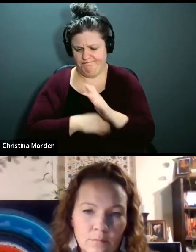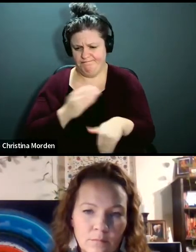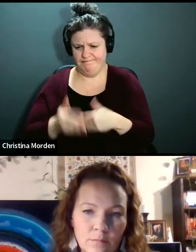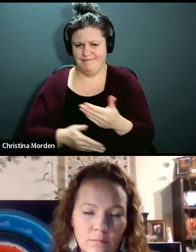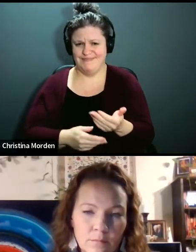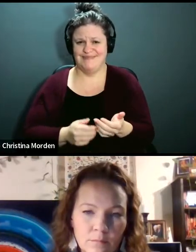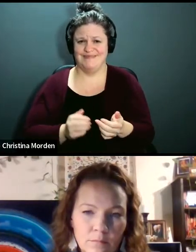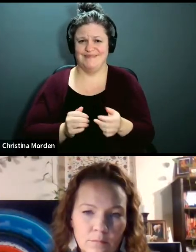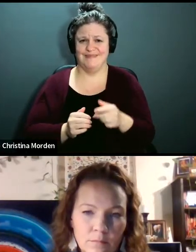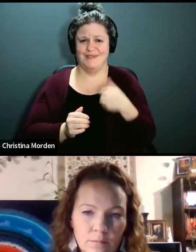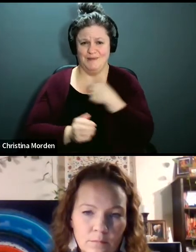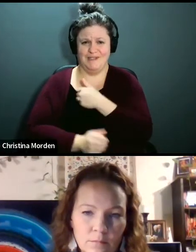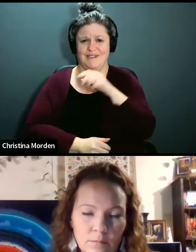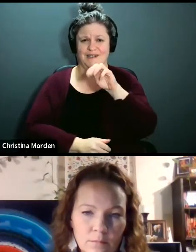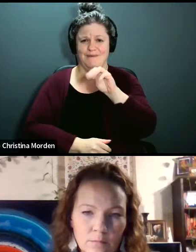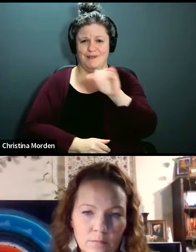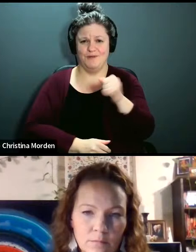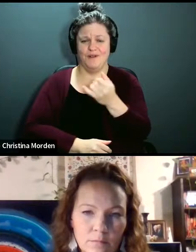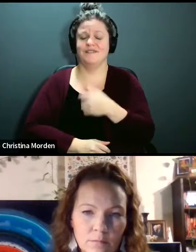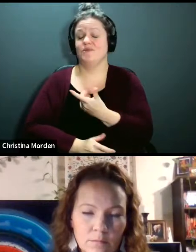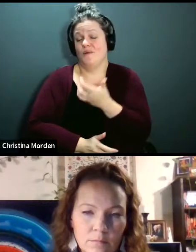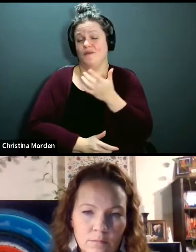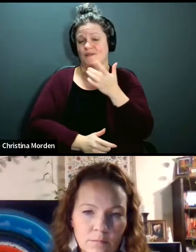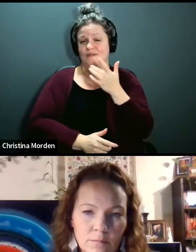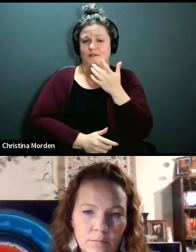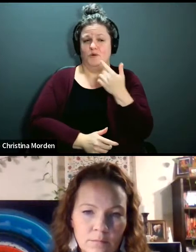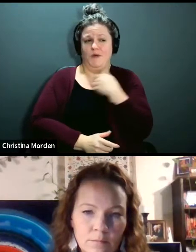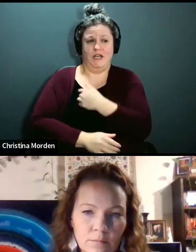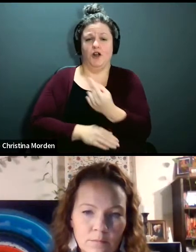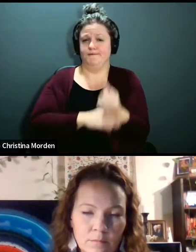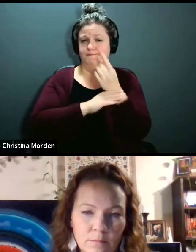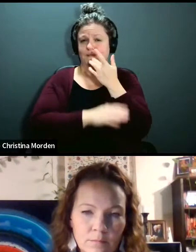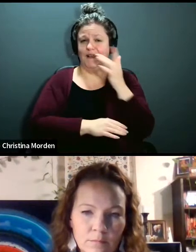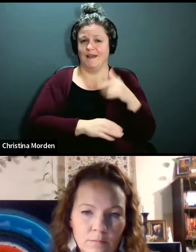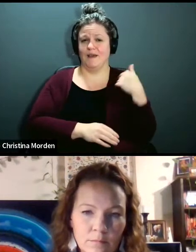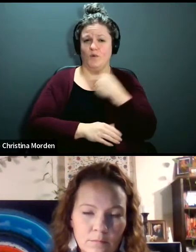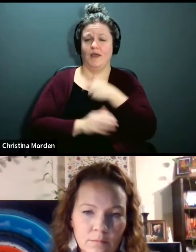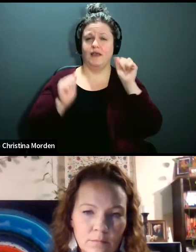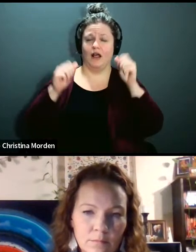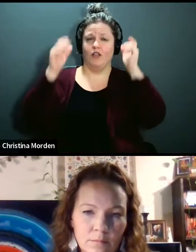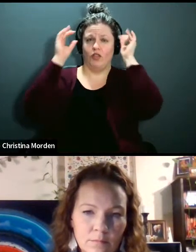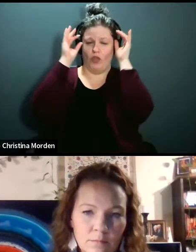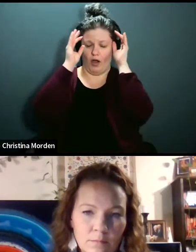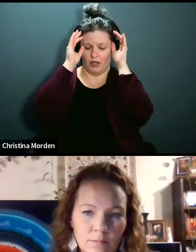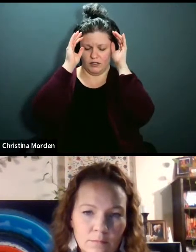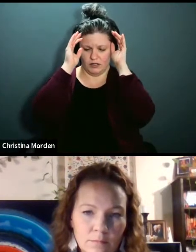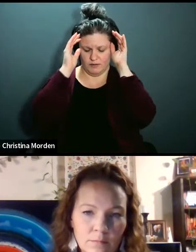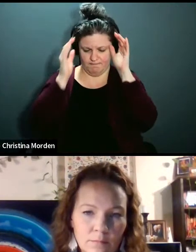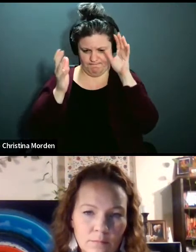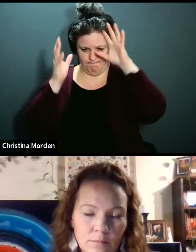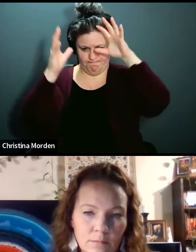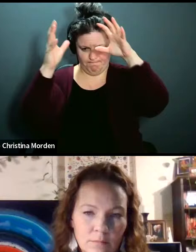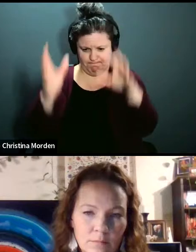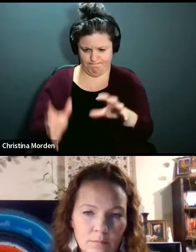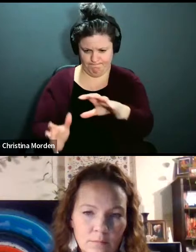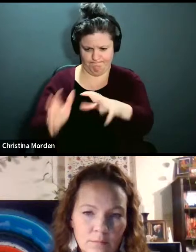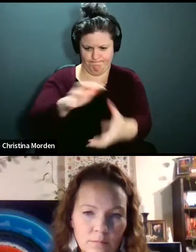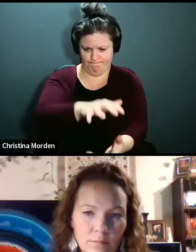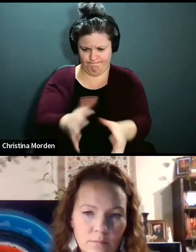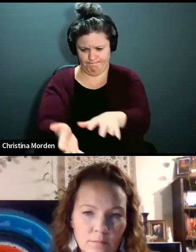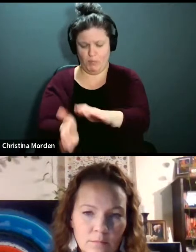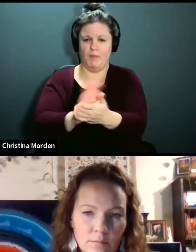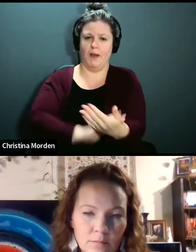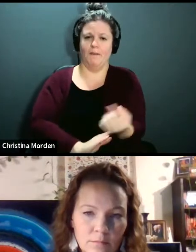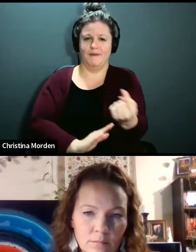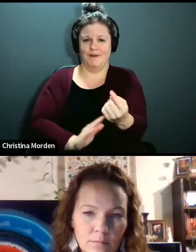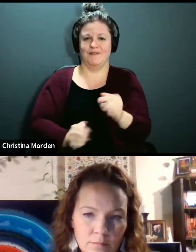our thoughts and and translate them uh in ways that do put a focus uh in a in a different